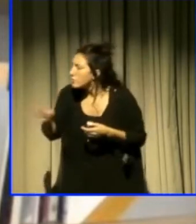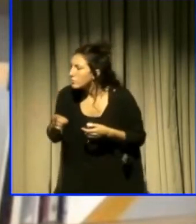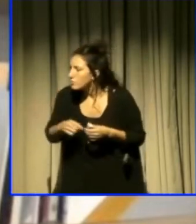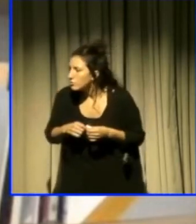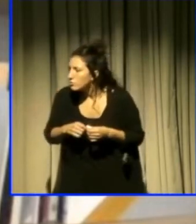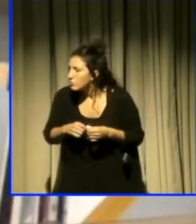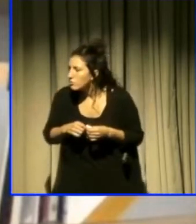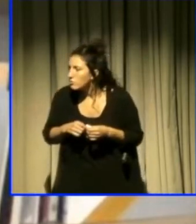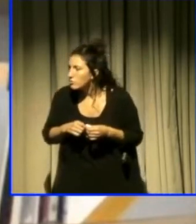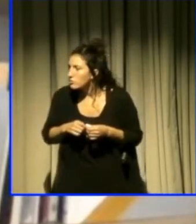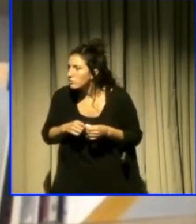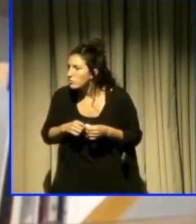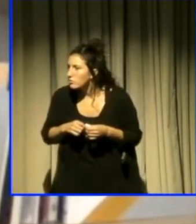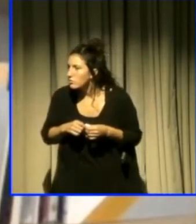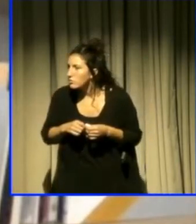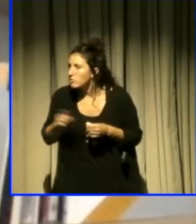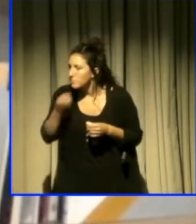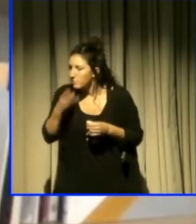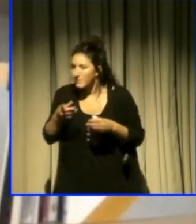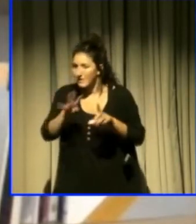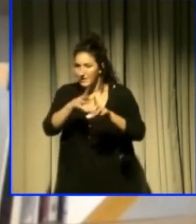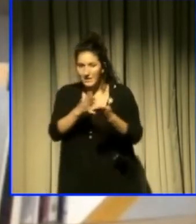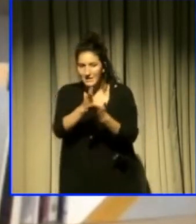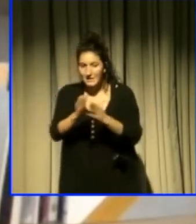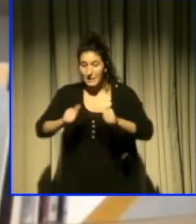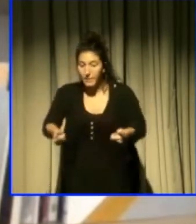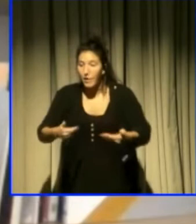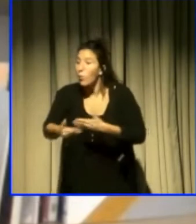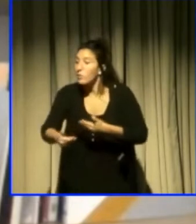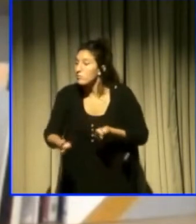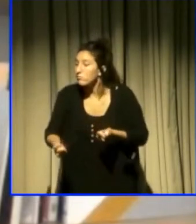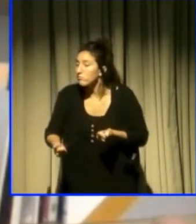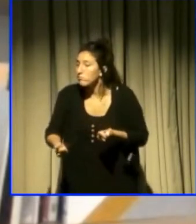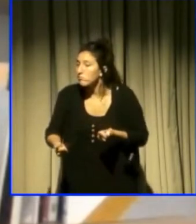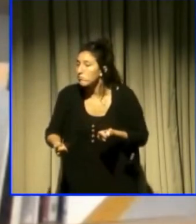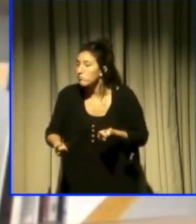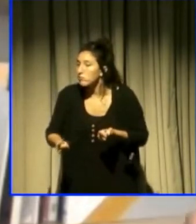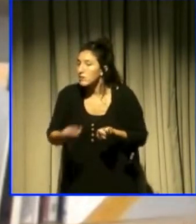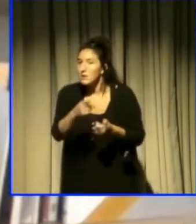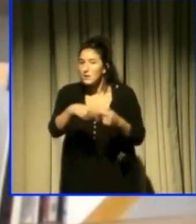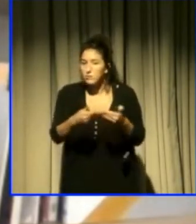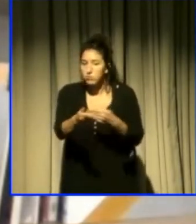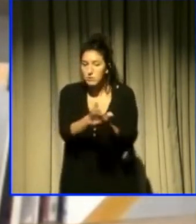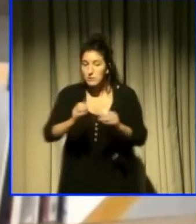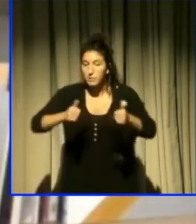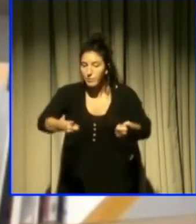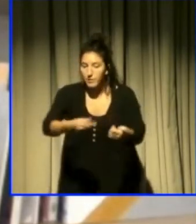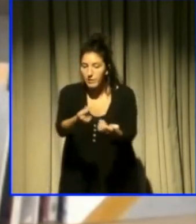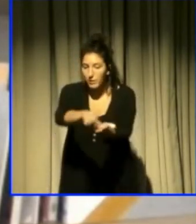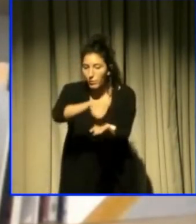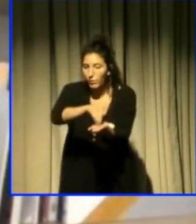At which day and time? And if I tap into this trend, how much money can I make on it? But that's not the guarantee